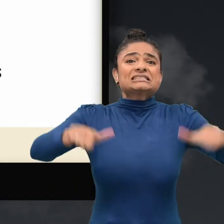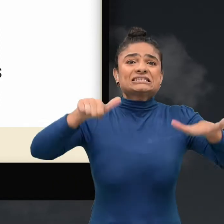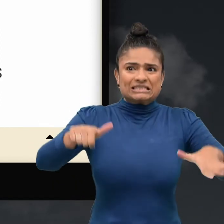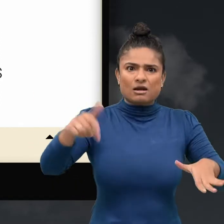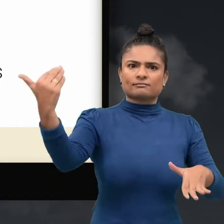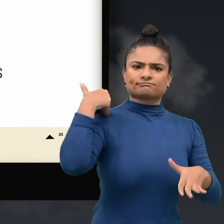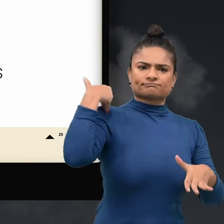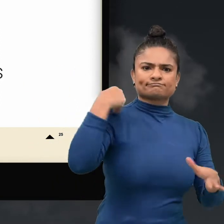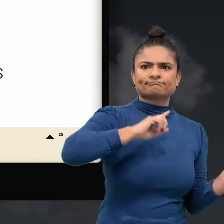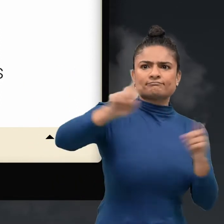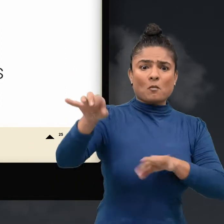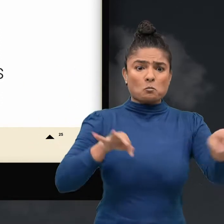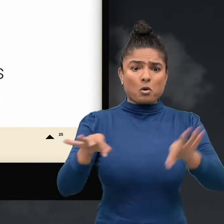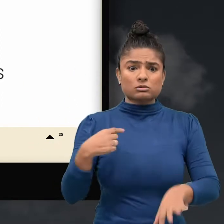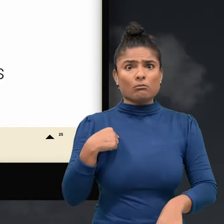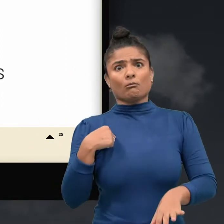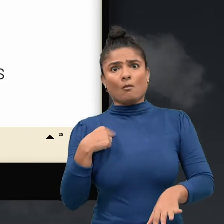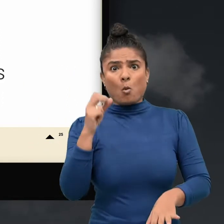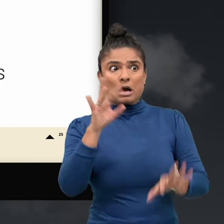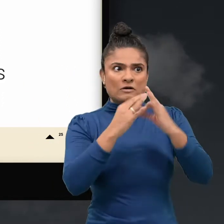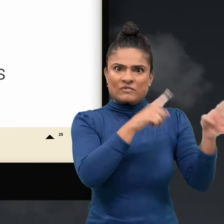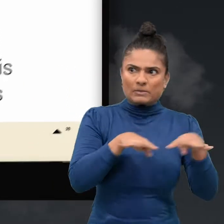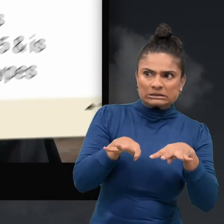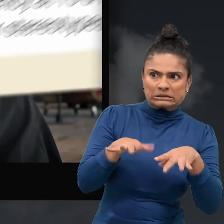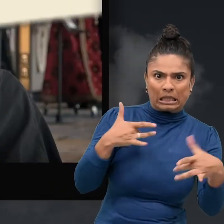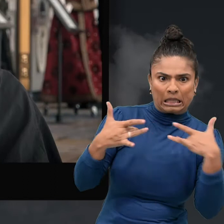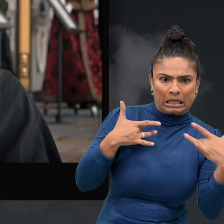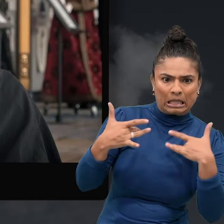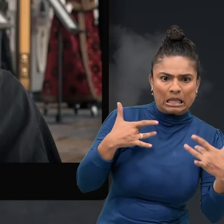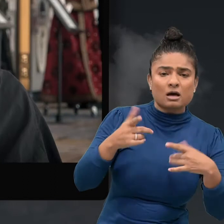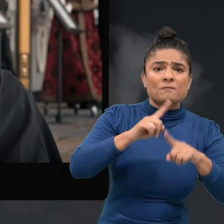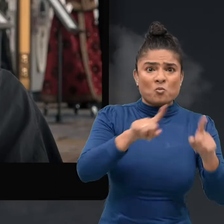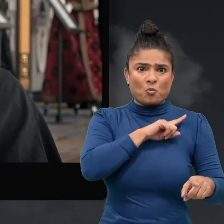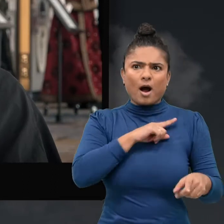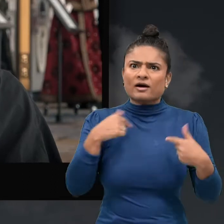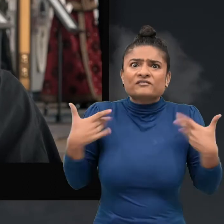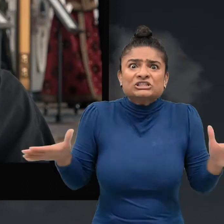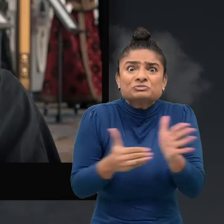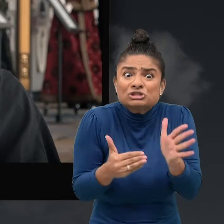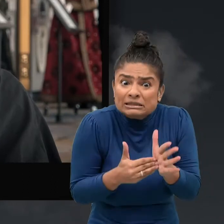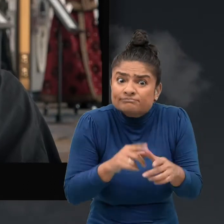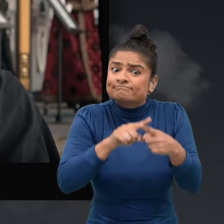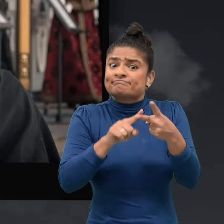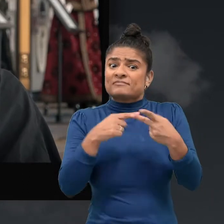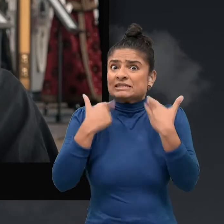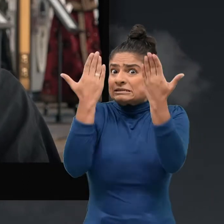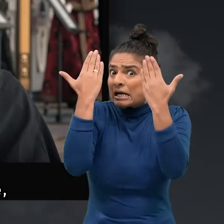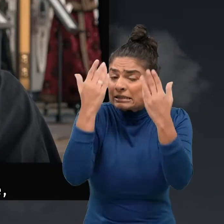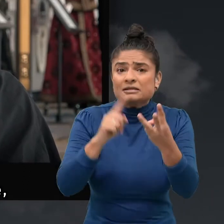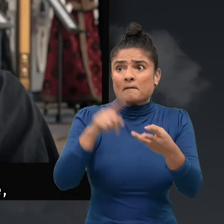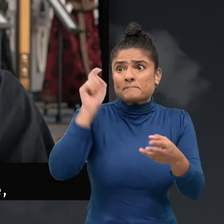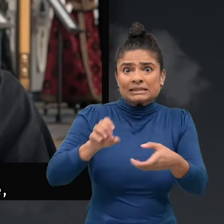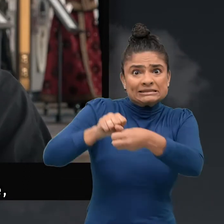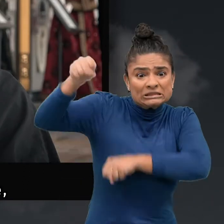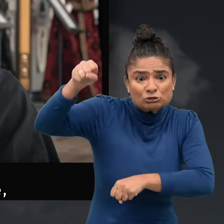was 16 years old. With a bit of a big concern in my family, because obviously I matriculated and I went